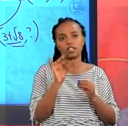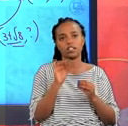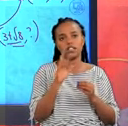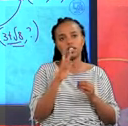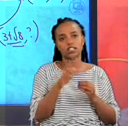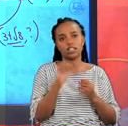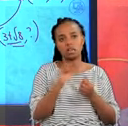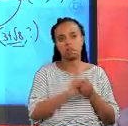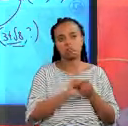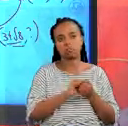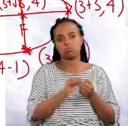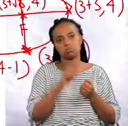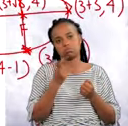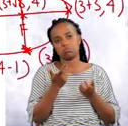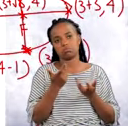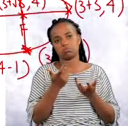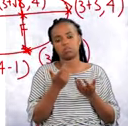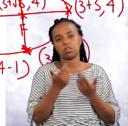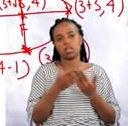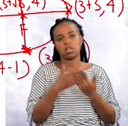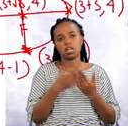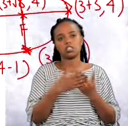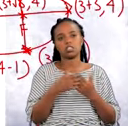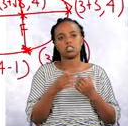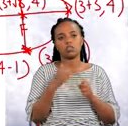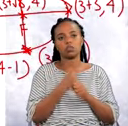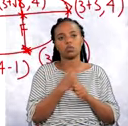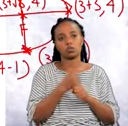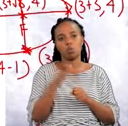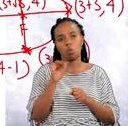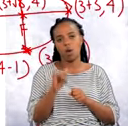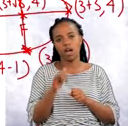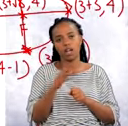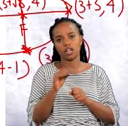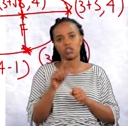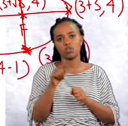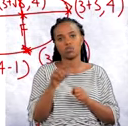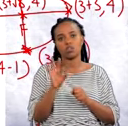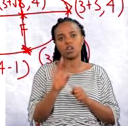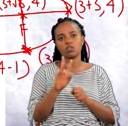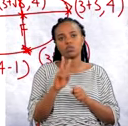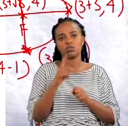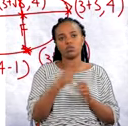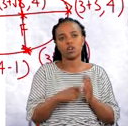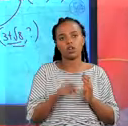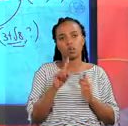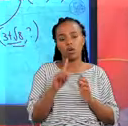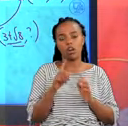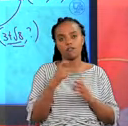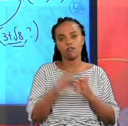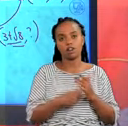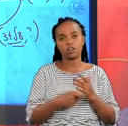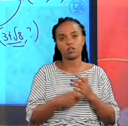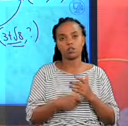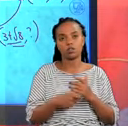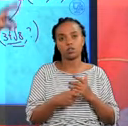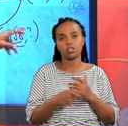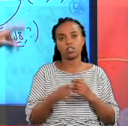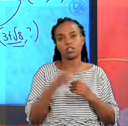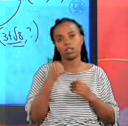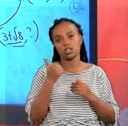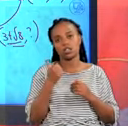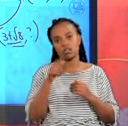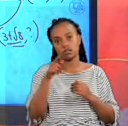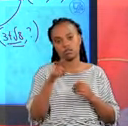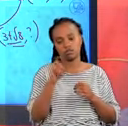cancels out, square root of 8 square. So you can easily solve for y. You will find two values. one of the values, you put one of the value here and the